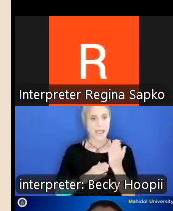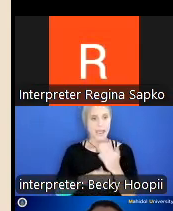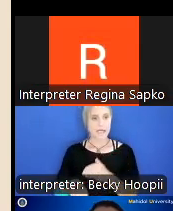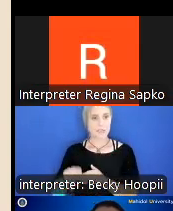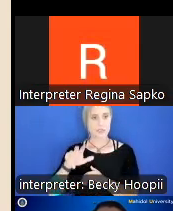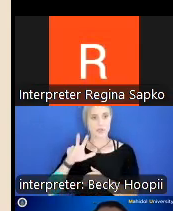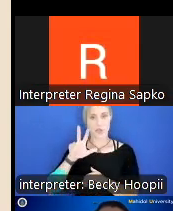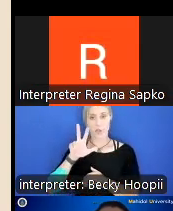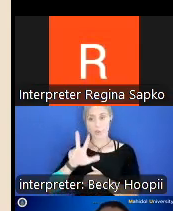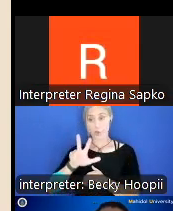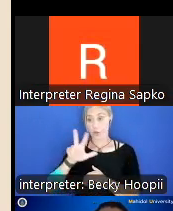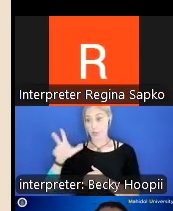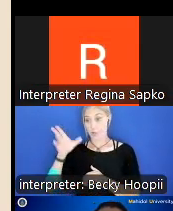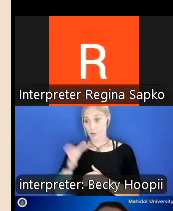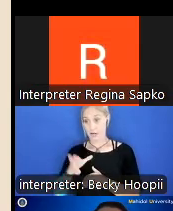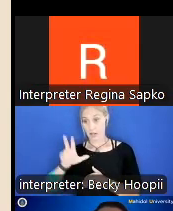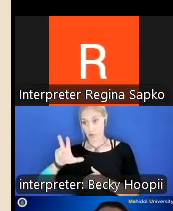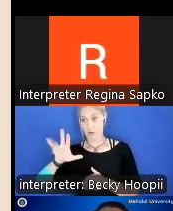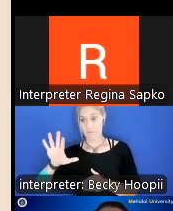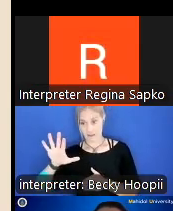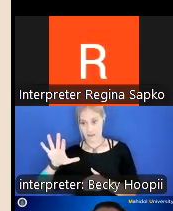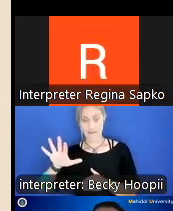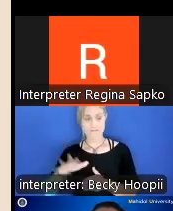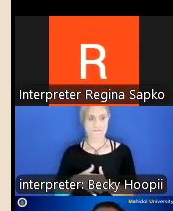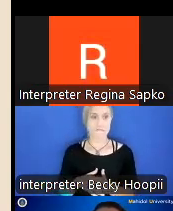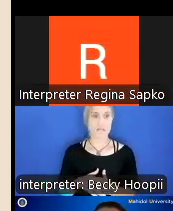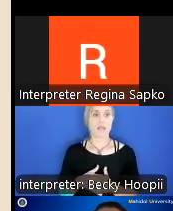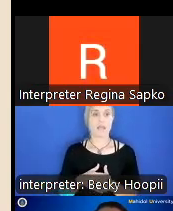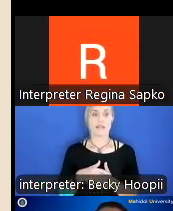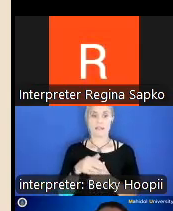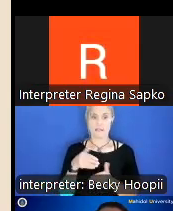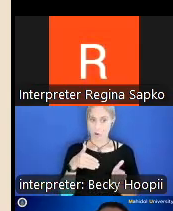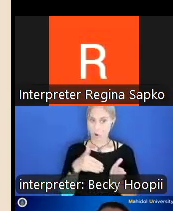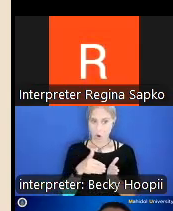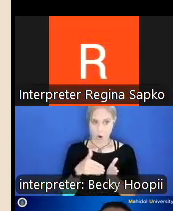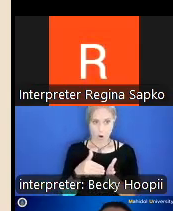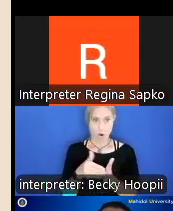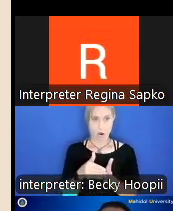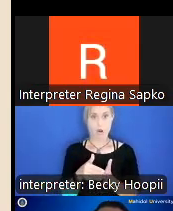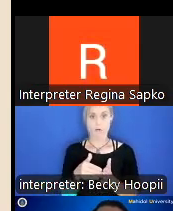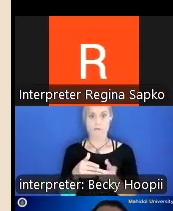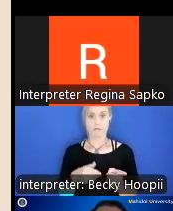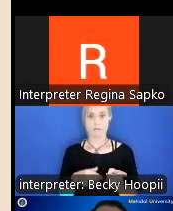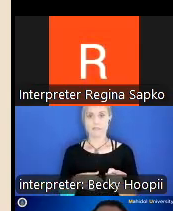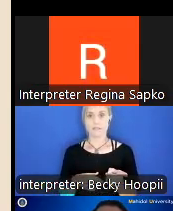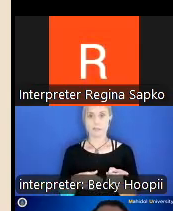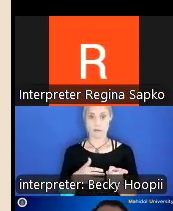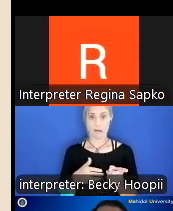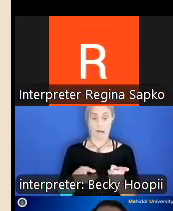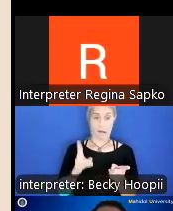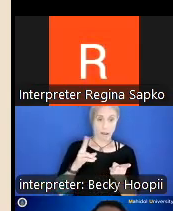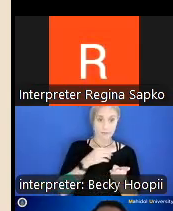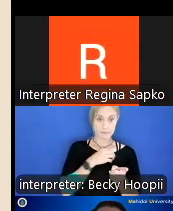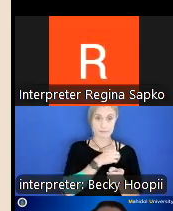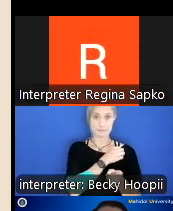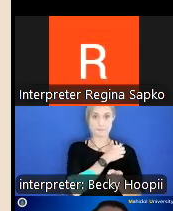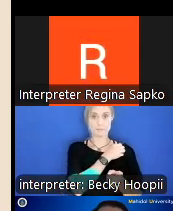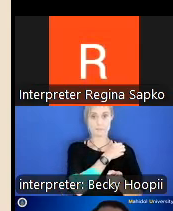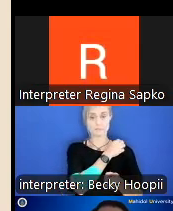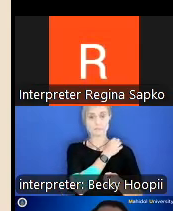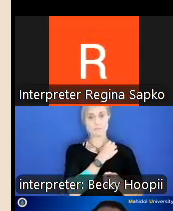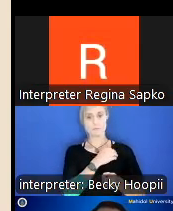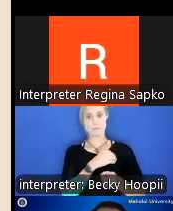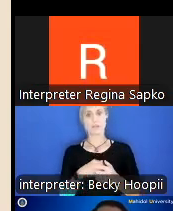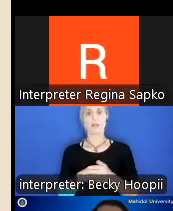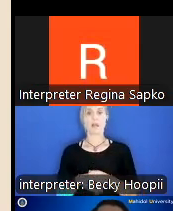33 and 35 that often like a high and also like alternative way employment for person with